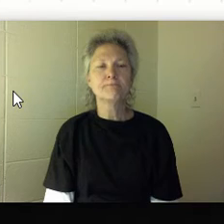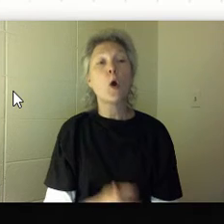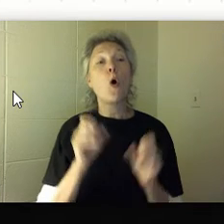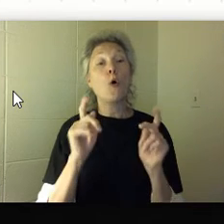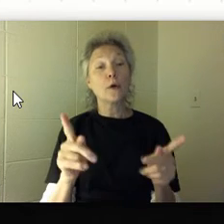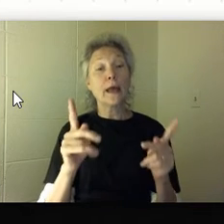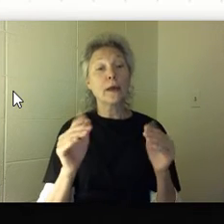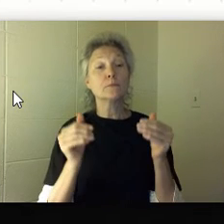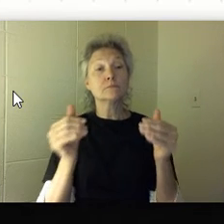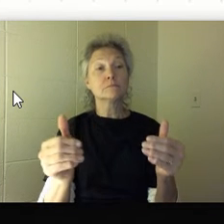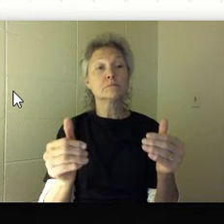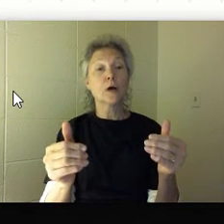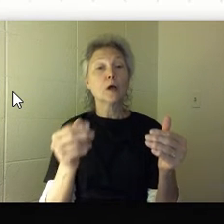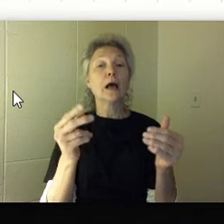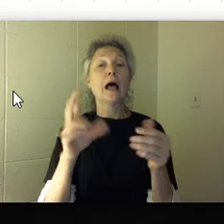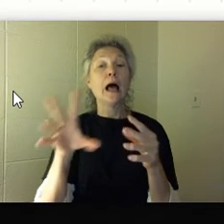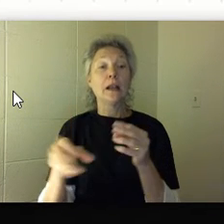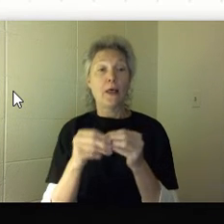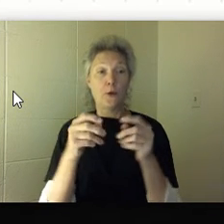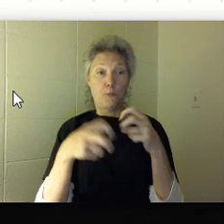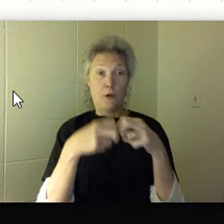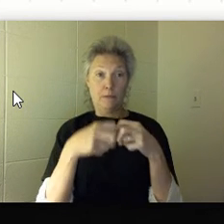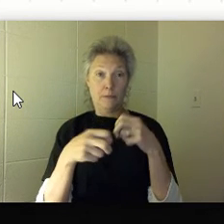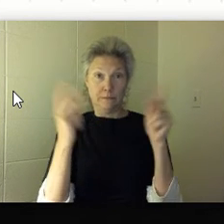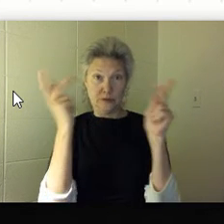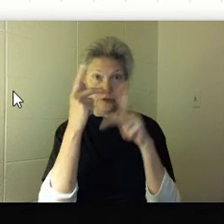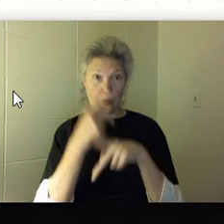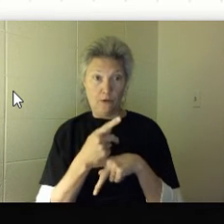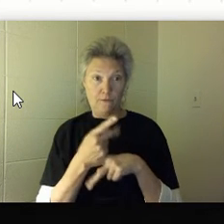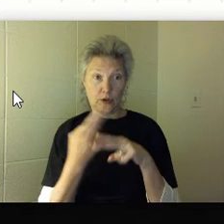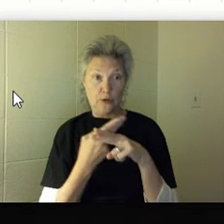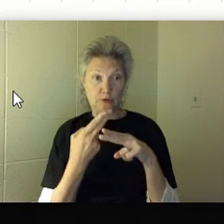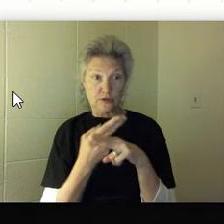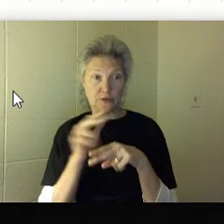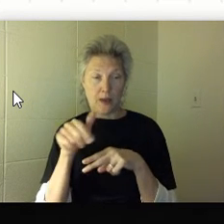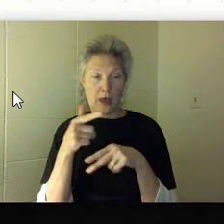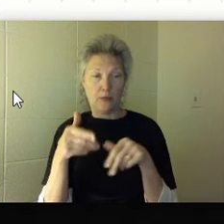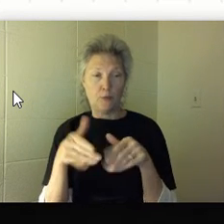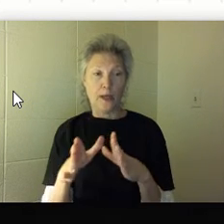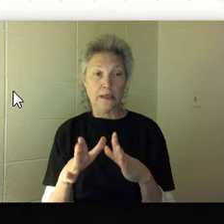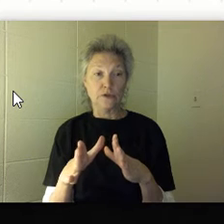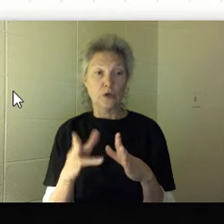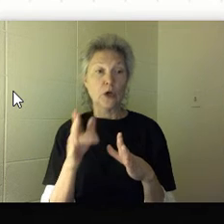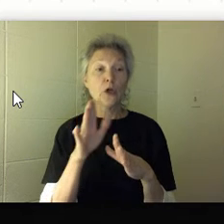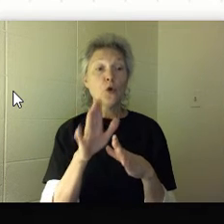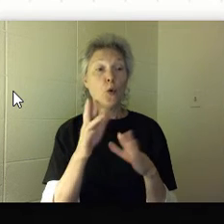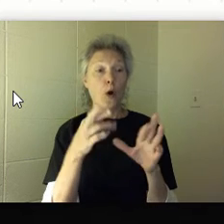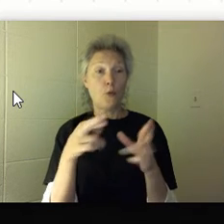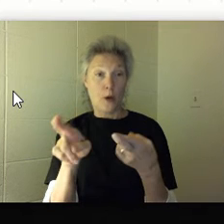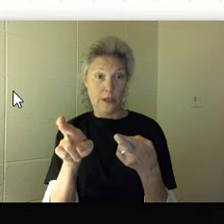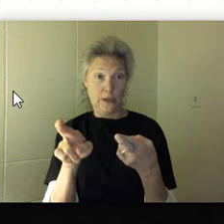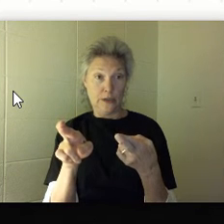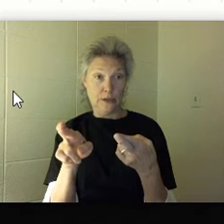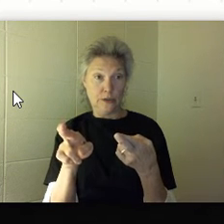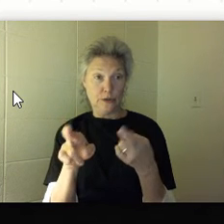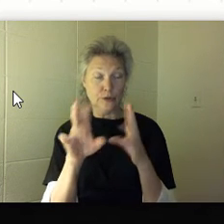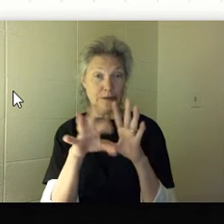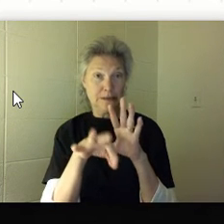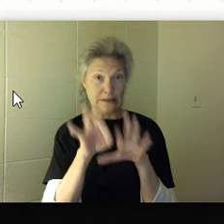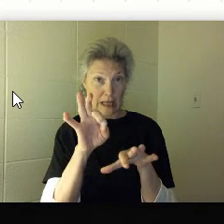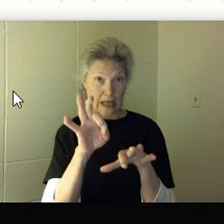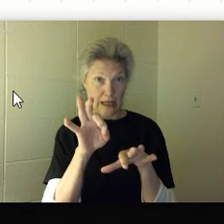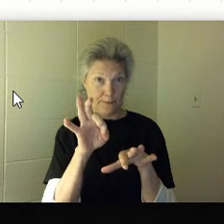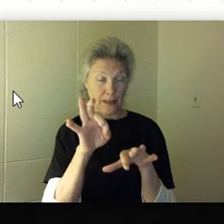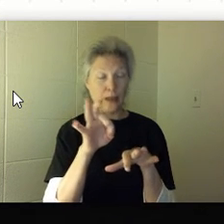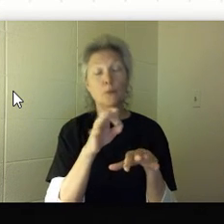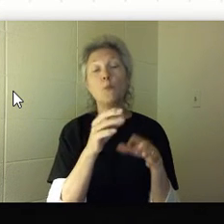right, we're going to take a look at another problem that I'm going to solve using some other methods so that you're prepared to choose what works best for you when